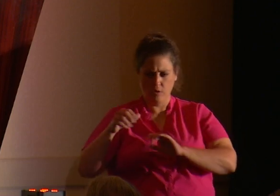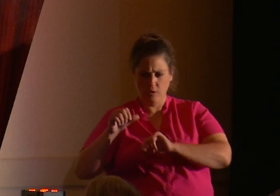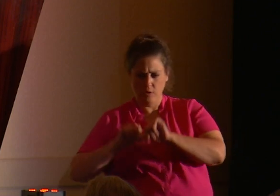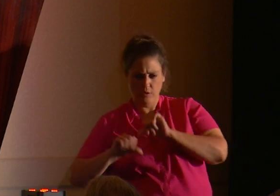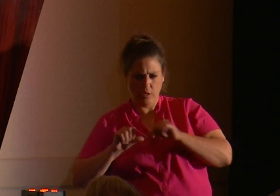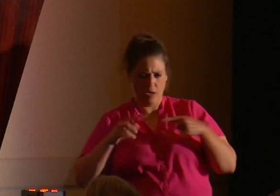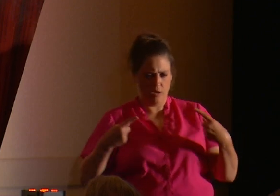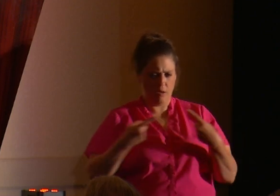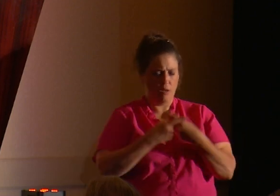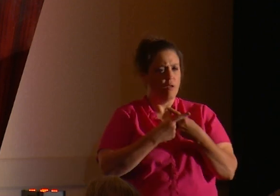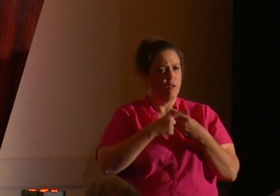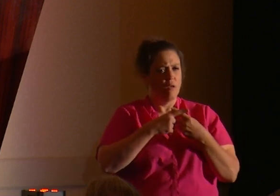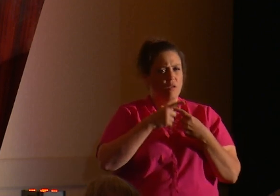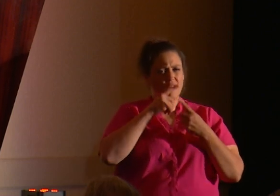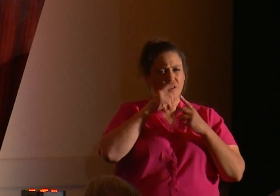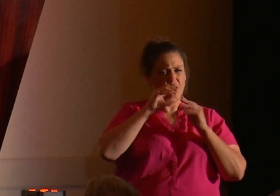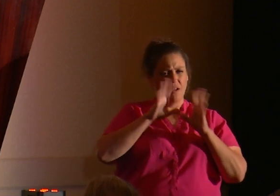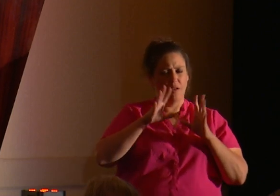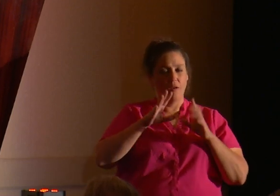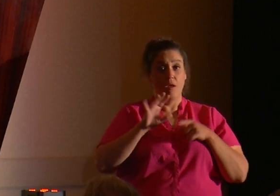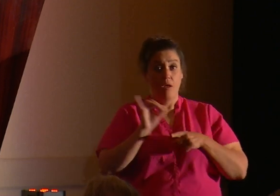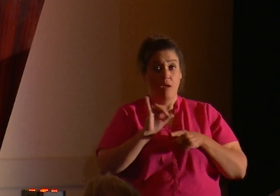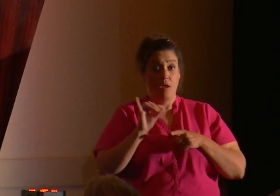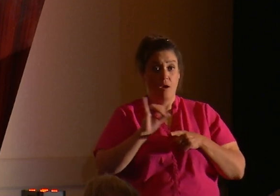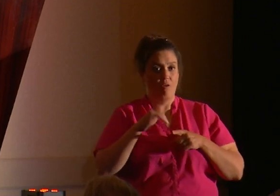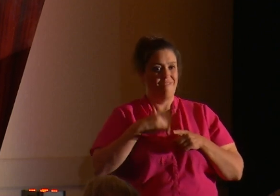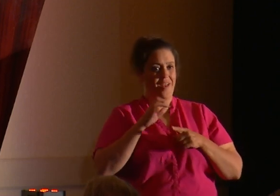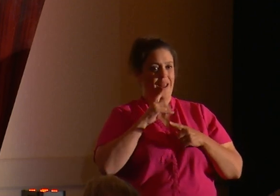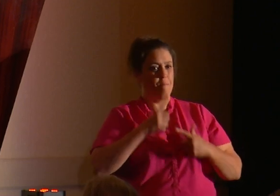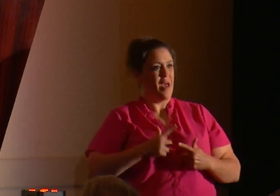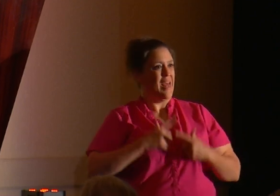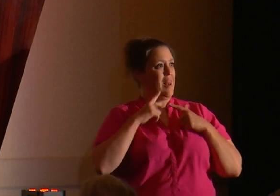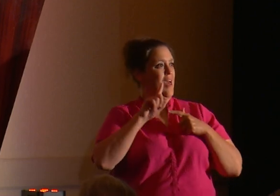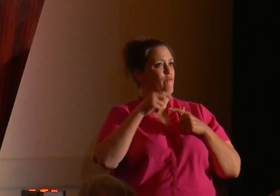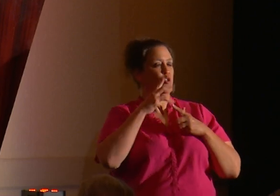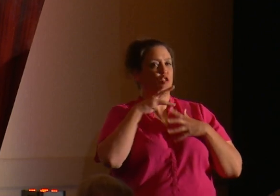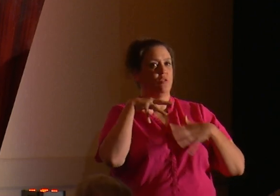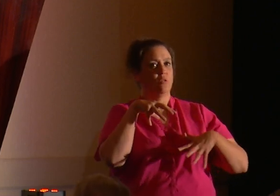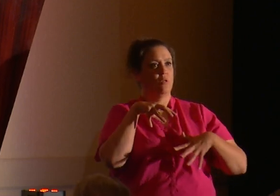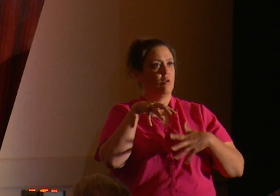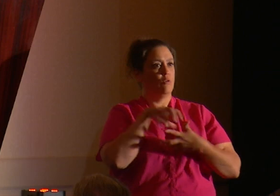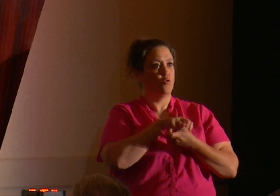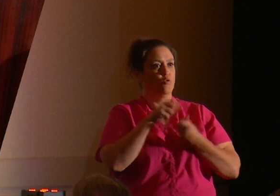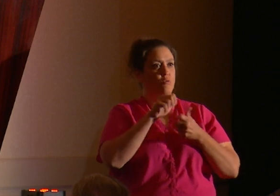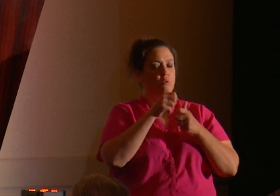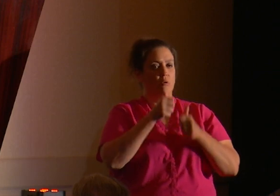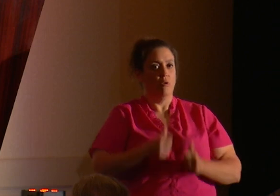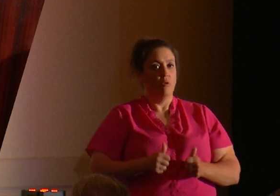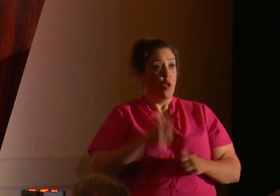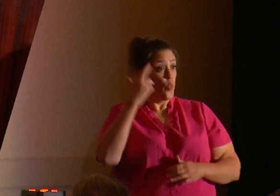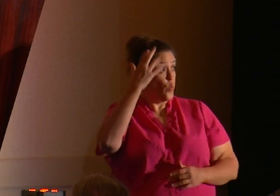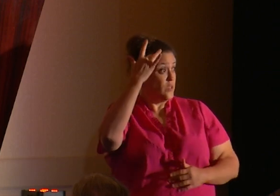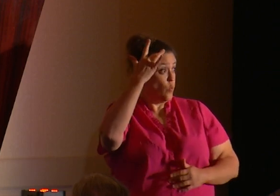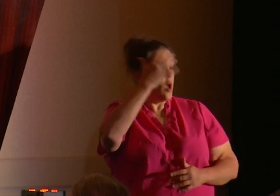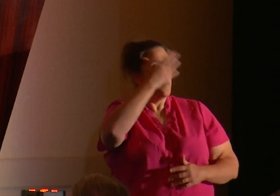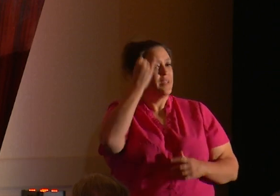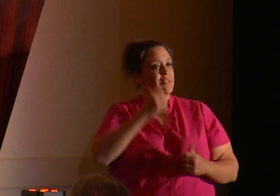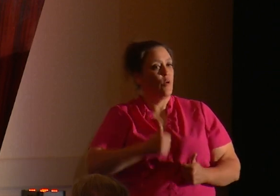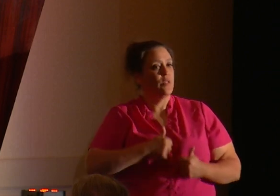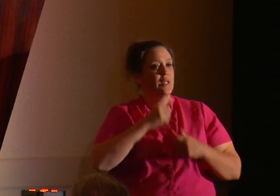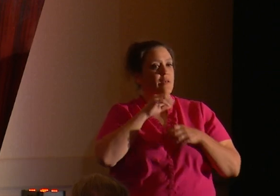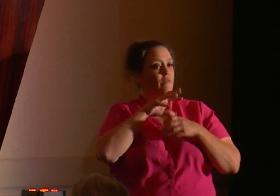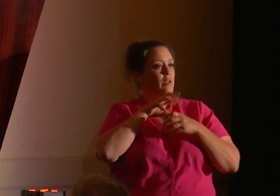sense was the fact that I was just getting hammered by life. And the reason I was getting hammered by life because I was living in a fantasy world. If I had to